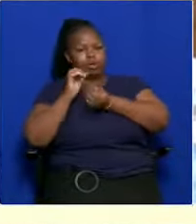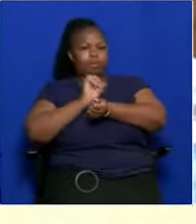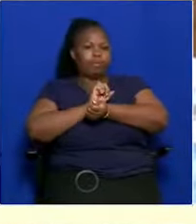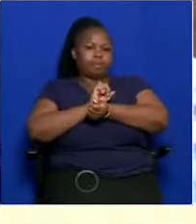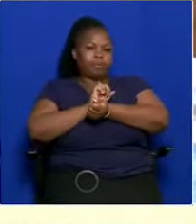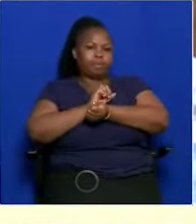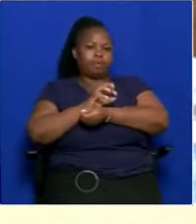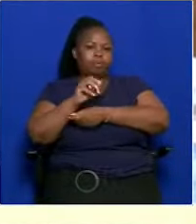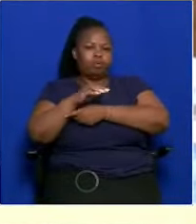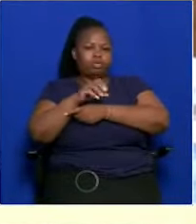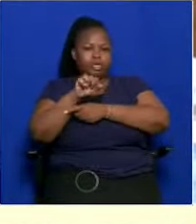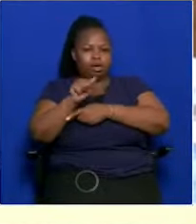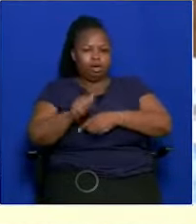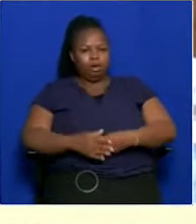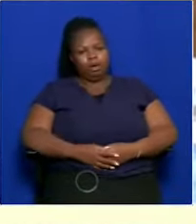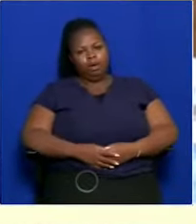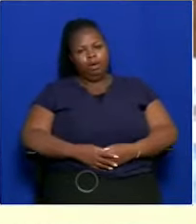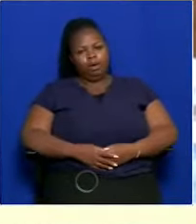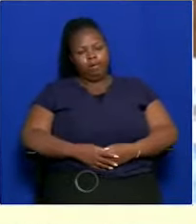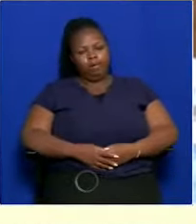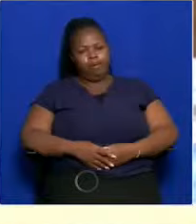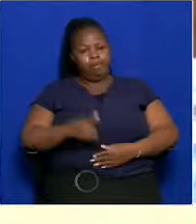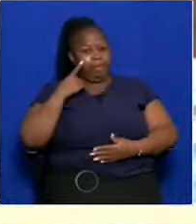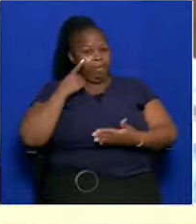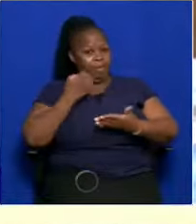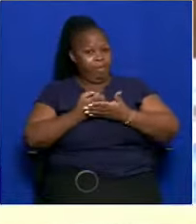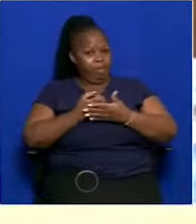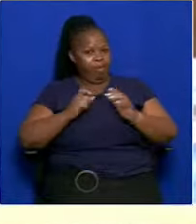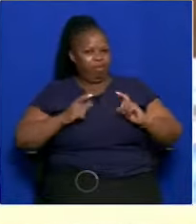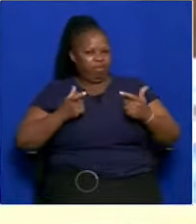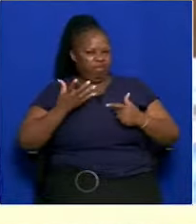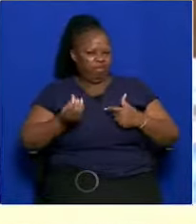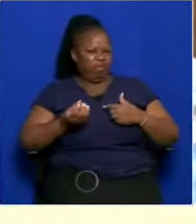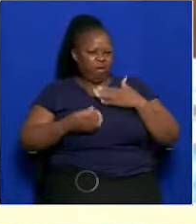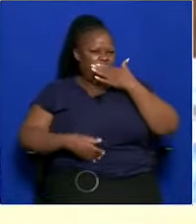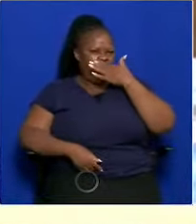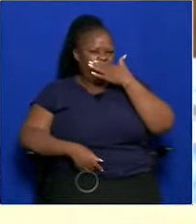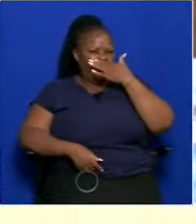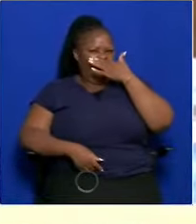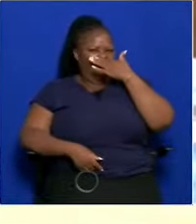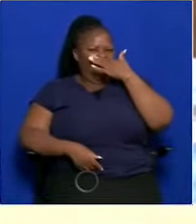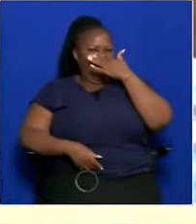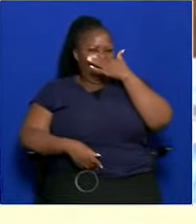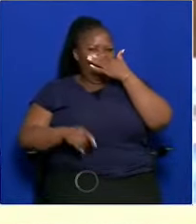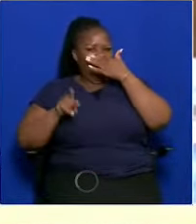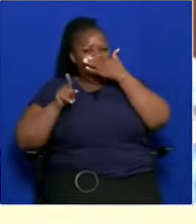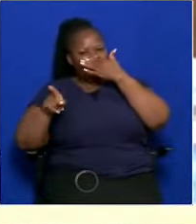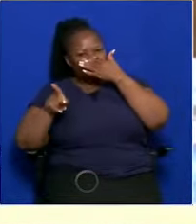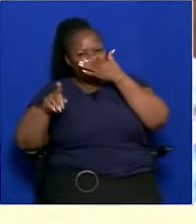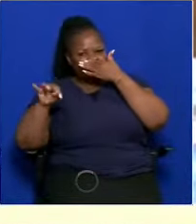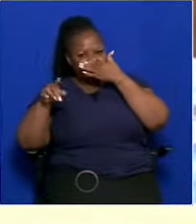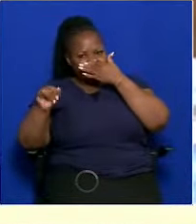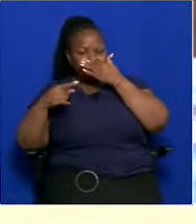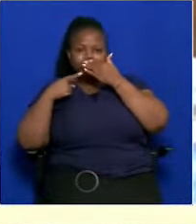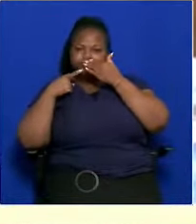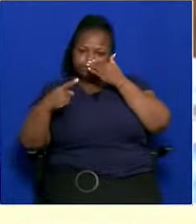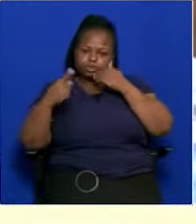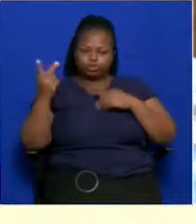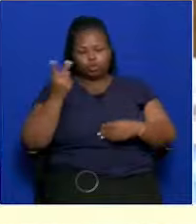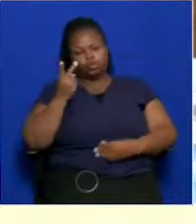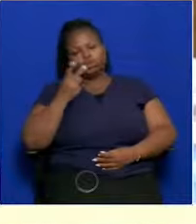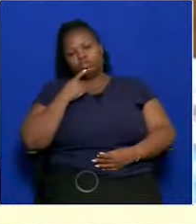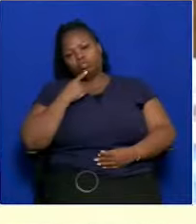Kaula. That's the evidence this commission has had. And Mr. Nkosi himself, Sergeant Nkosi himself, confirmed